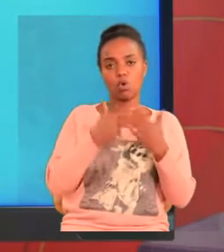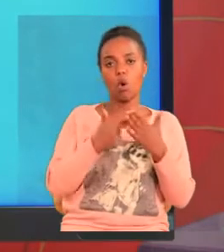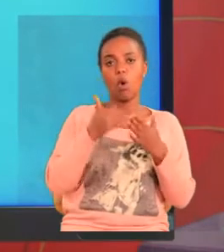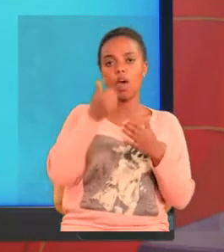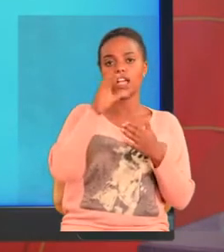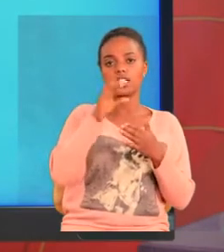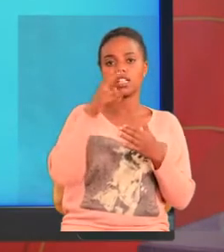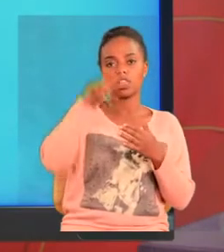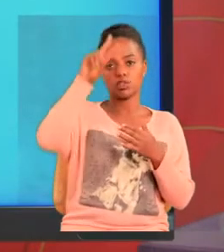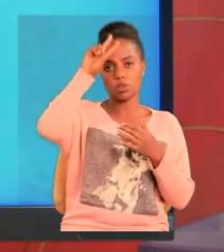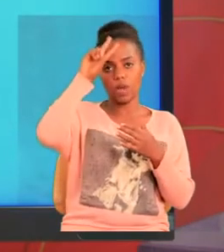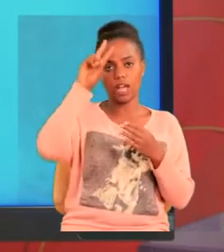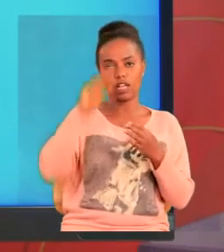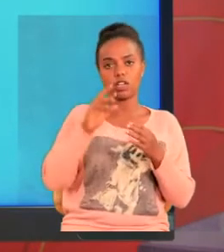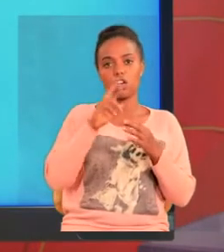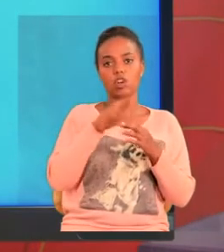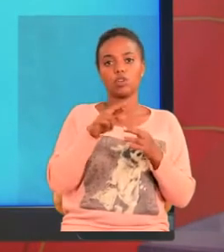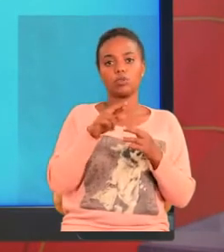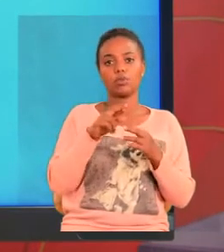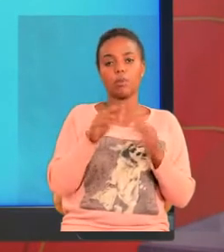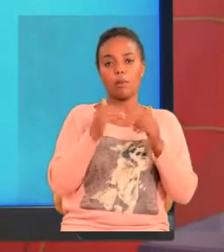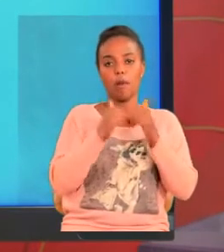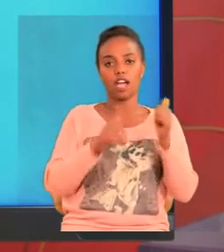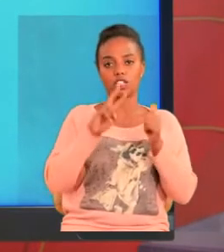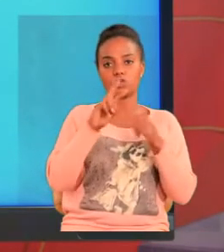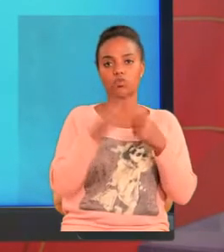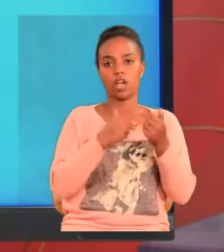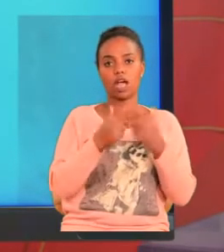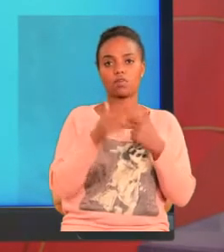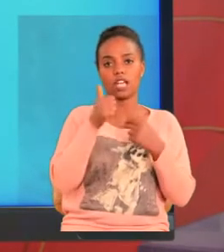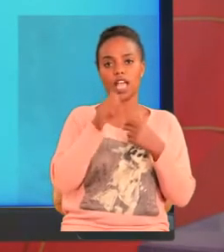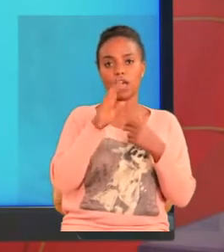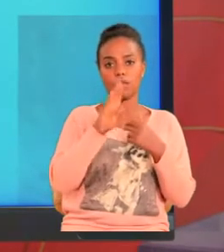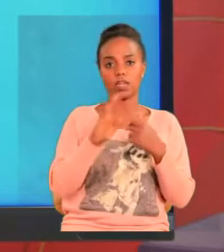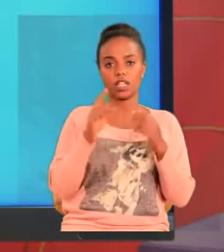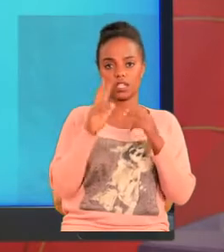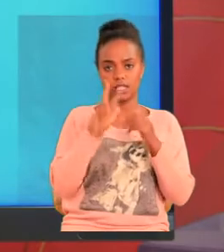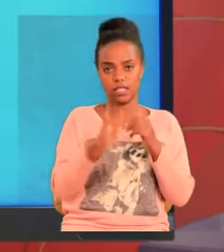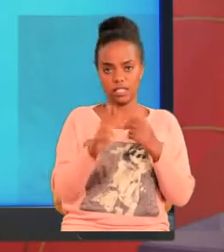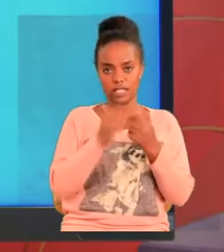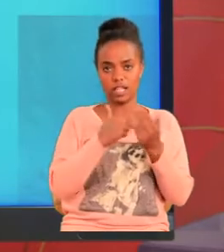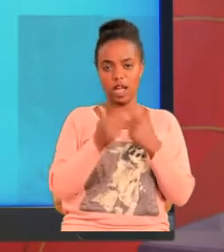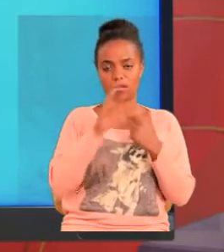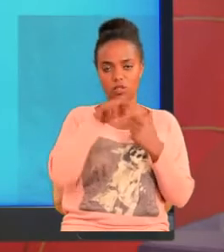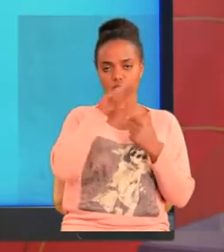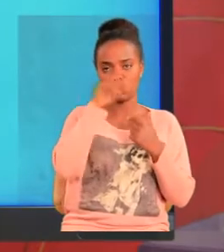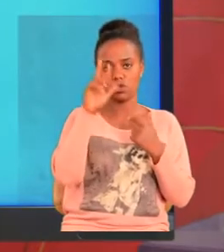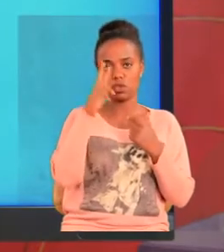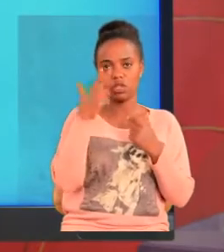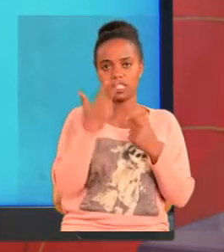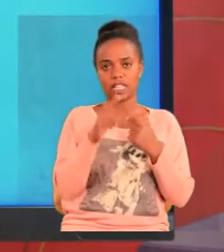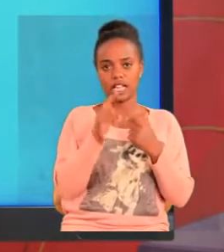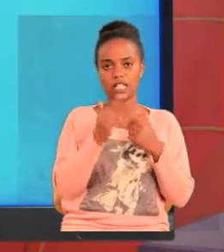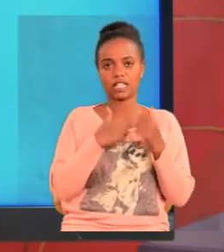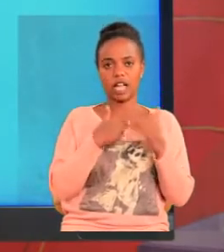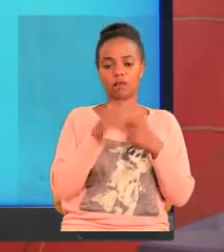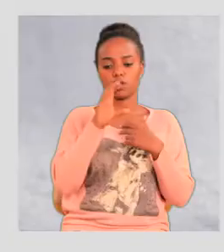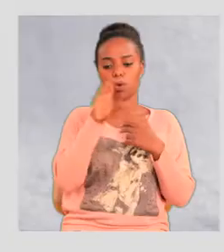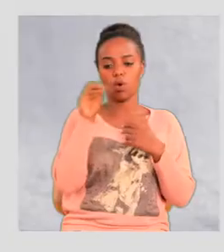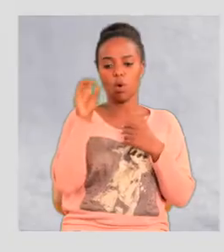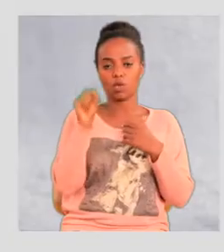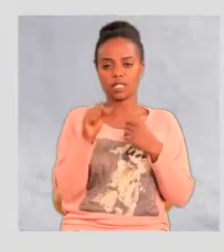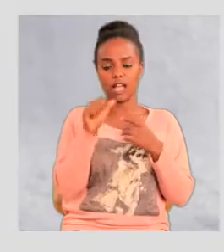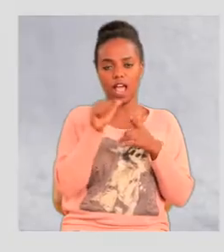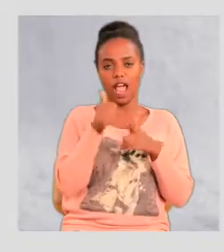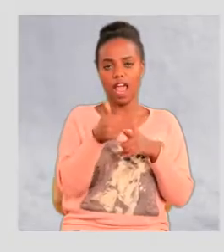root 13 squared minus twice of AB is 3, AC is root 13 cosine of A. So from this,